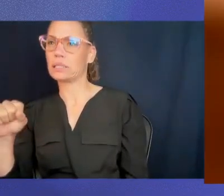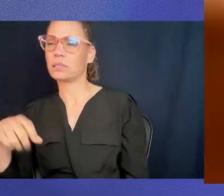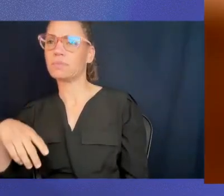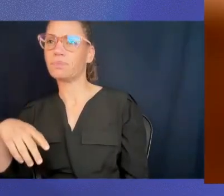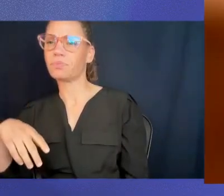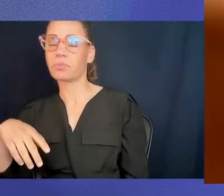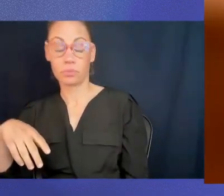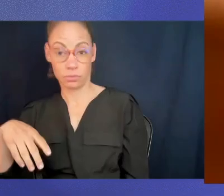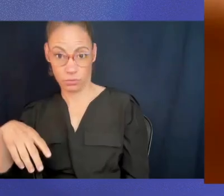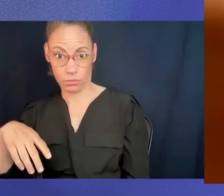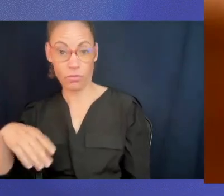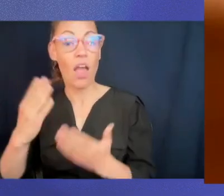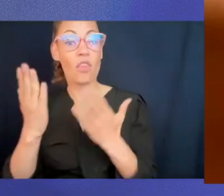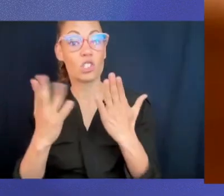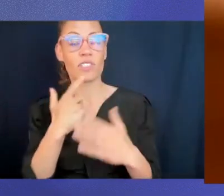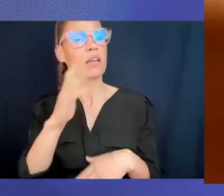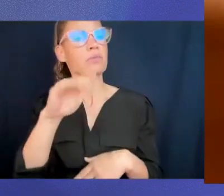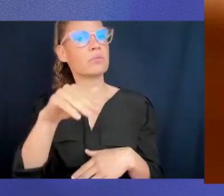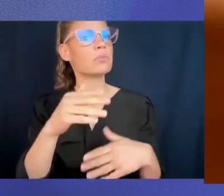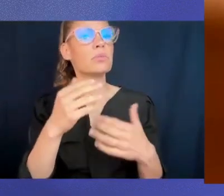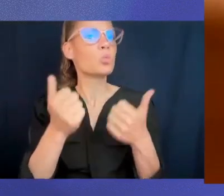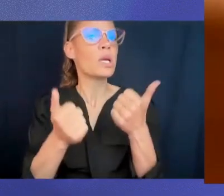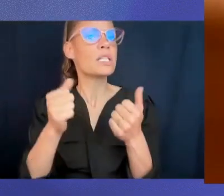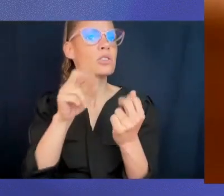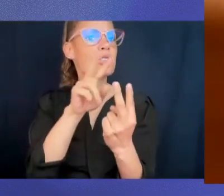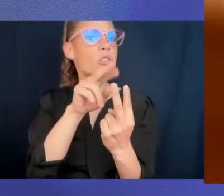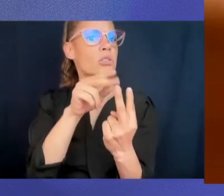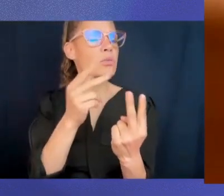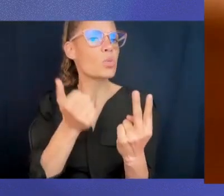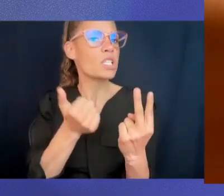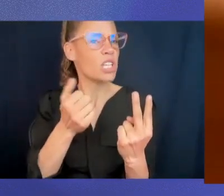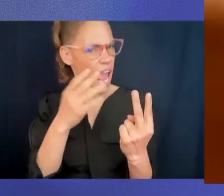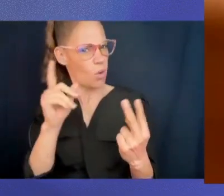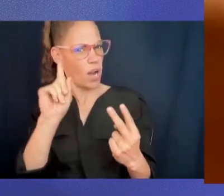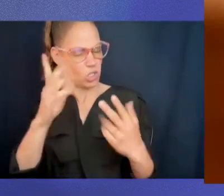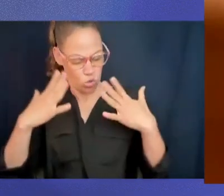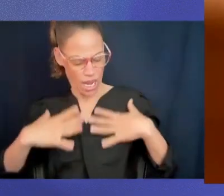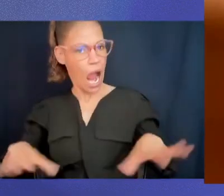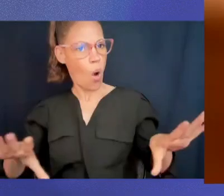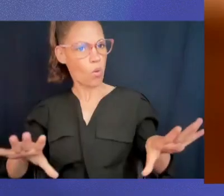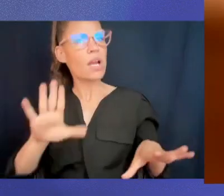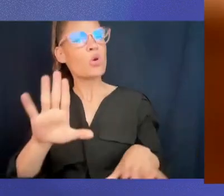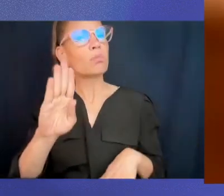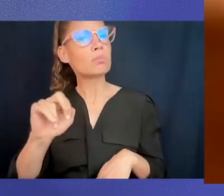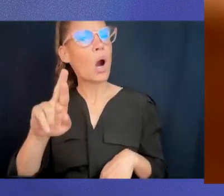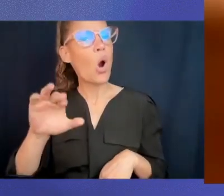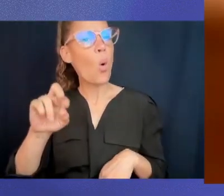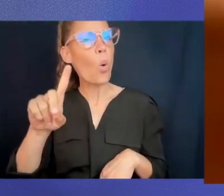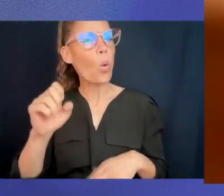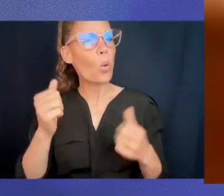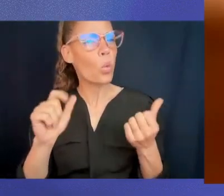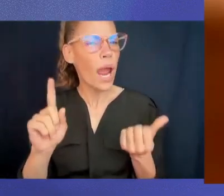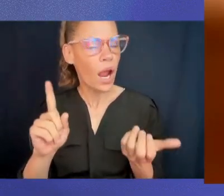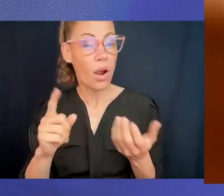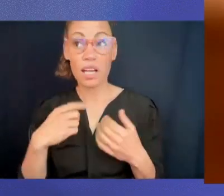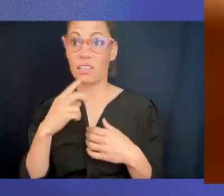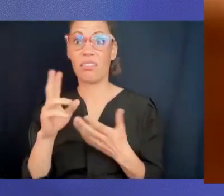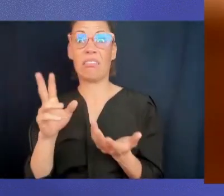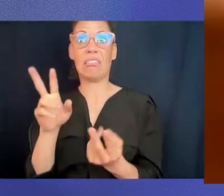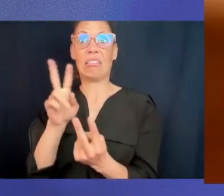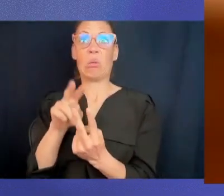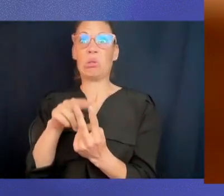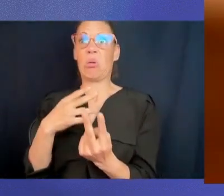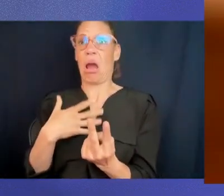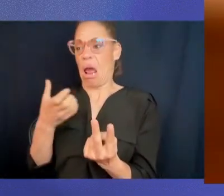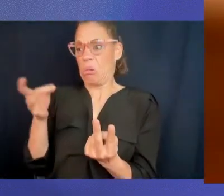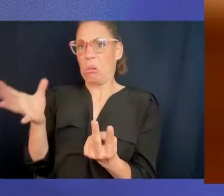And by the way, why aren't you wearing your gown? And where is your barcode? I said, I really don't want either of those things. I said, I never eat white bread